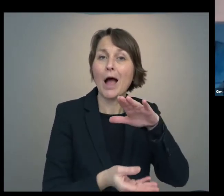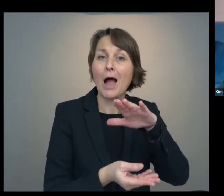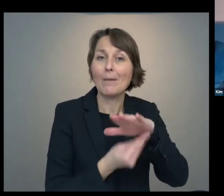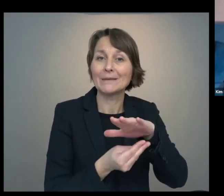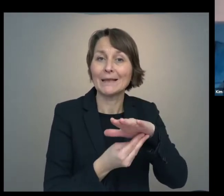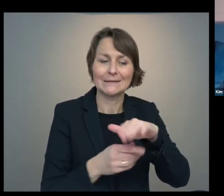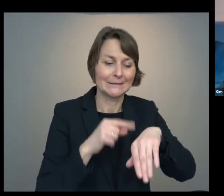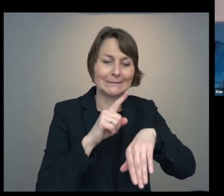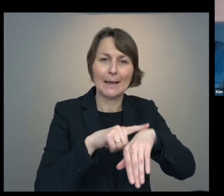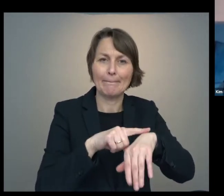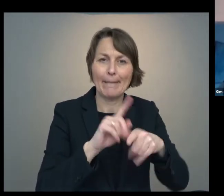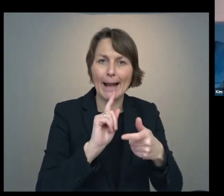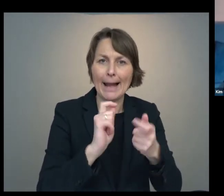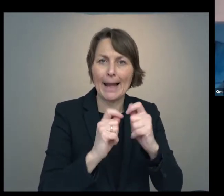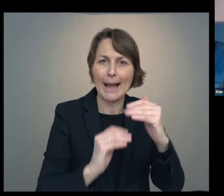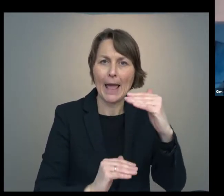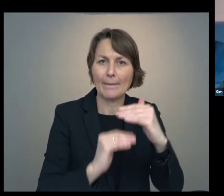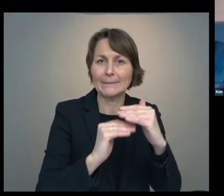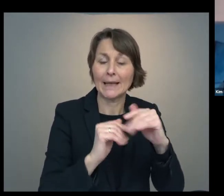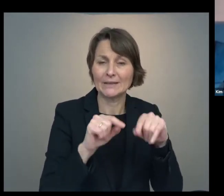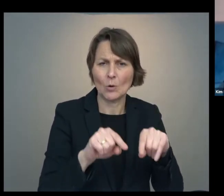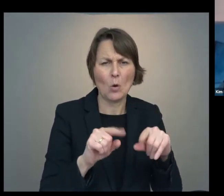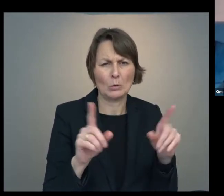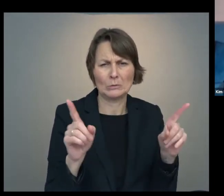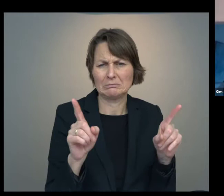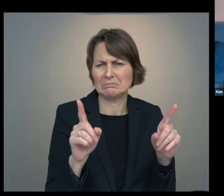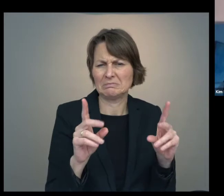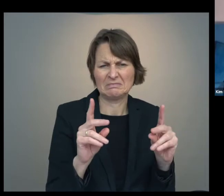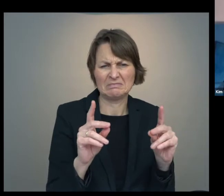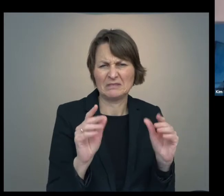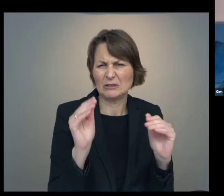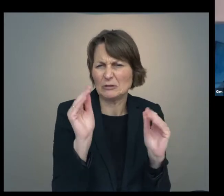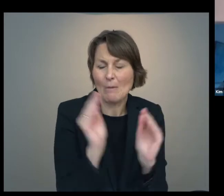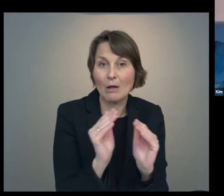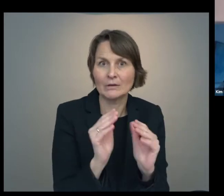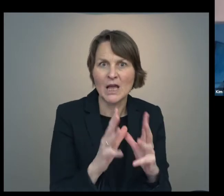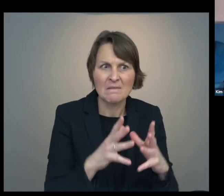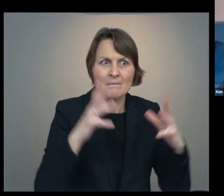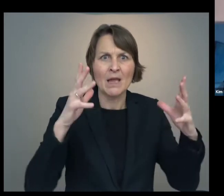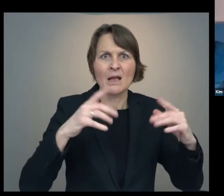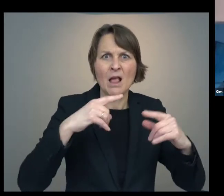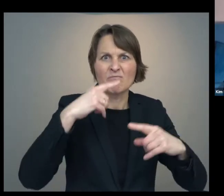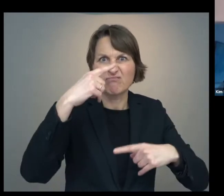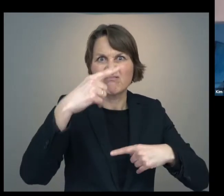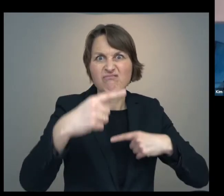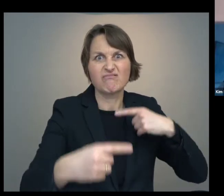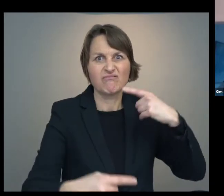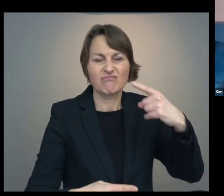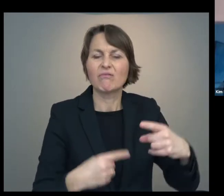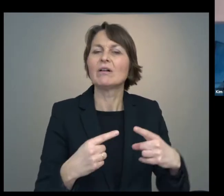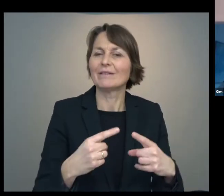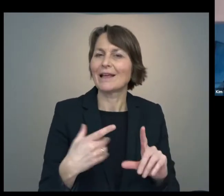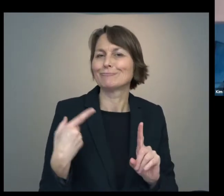easy to do, and that's the I guess that's kind of that's the purpose